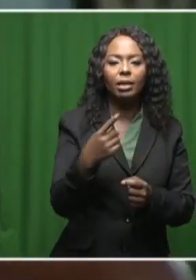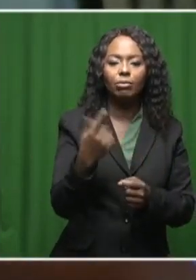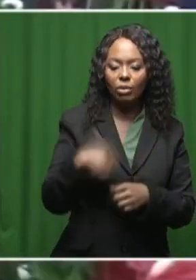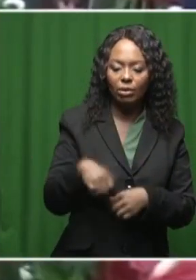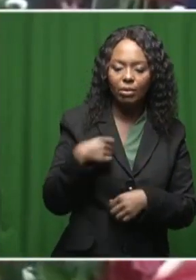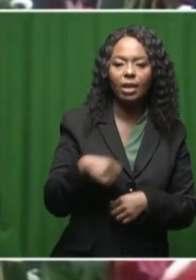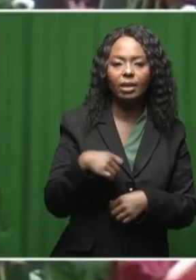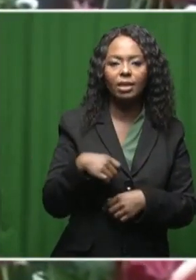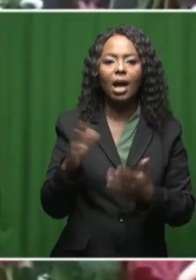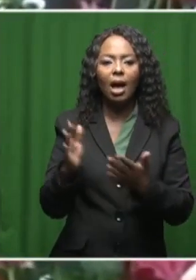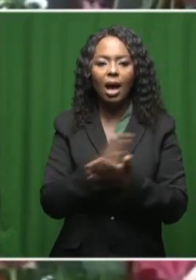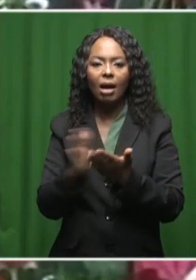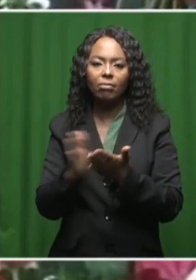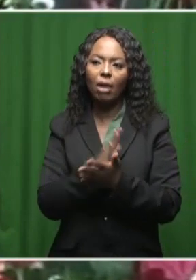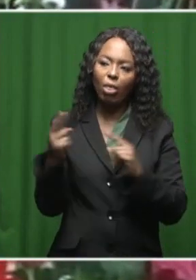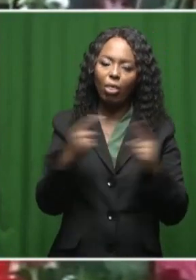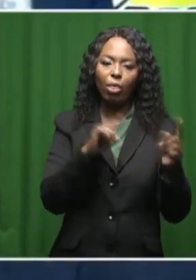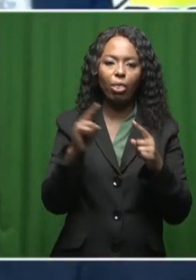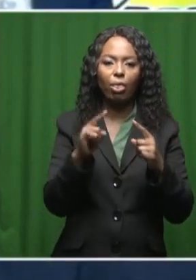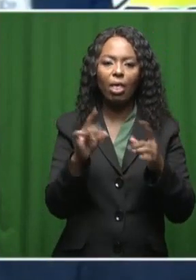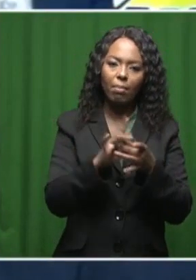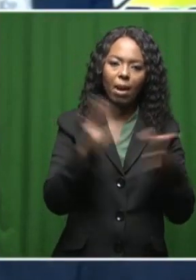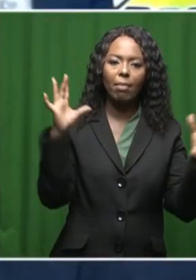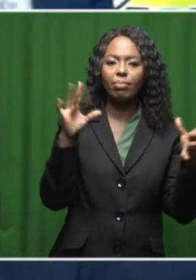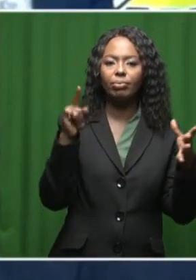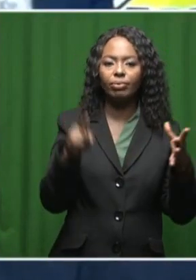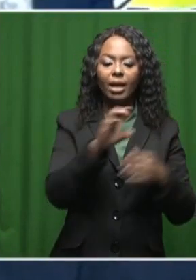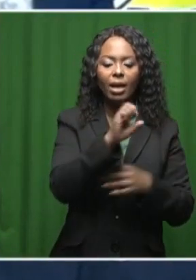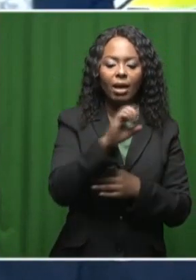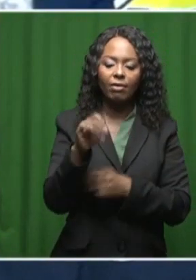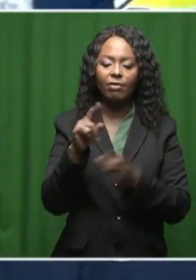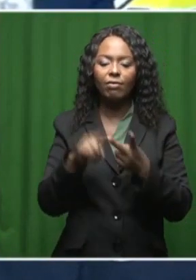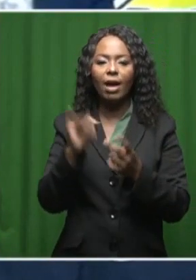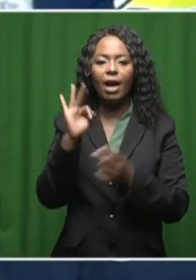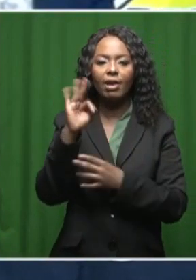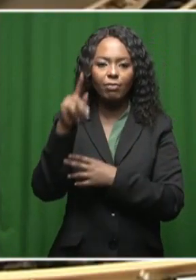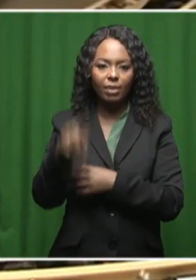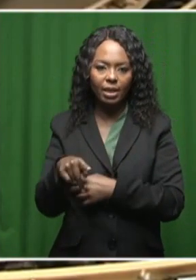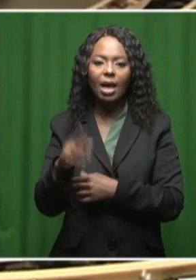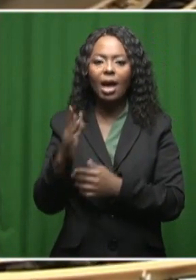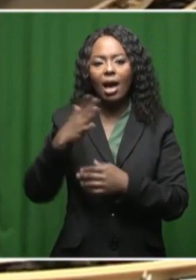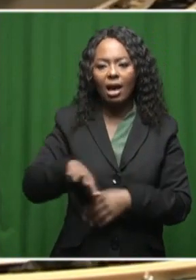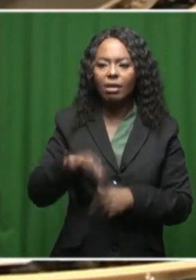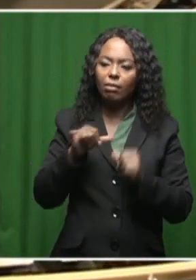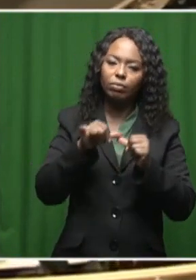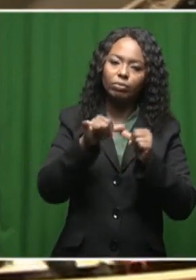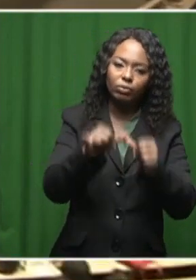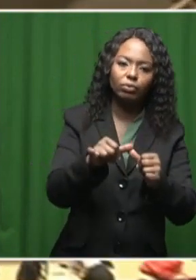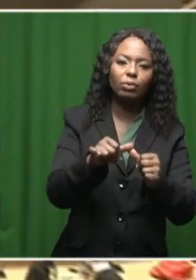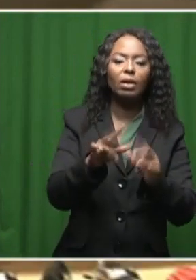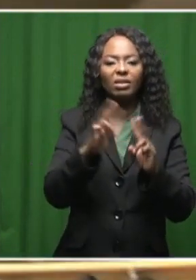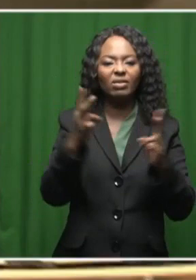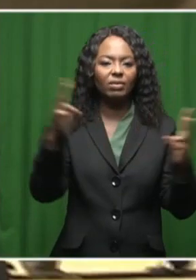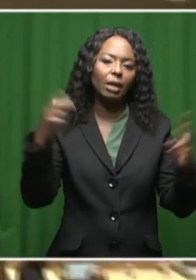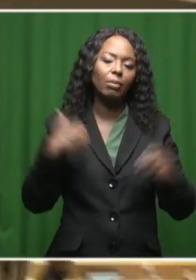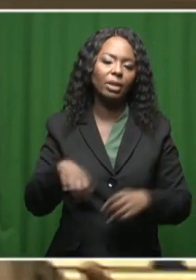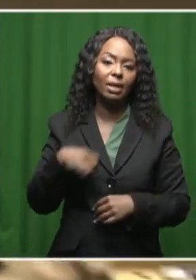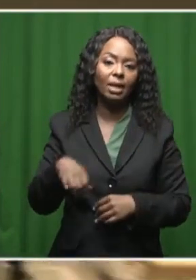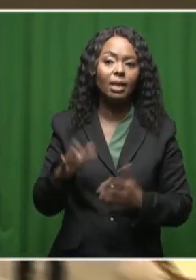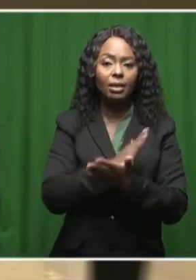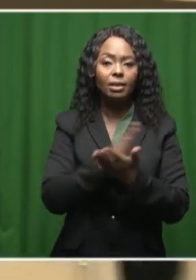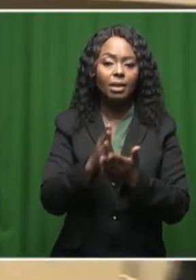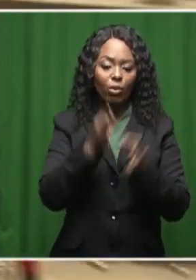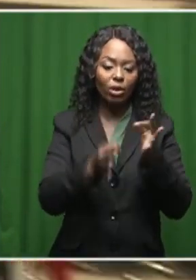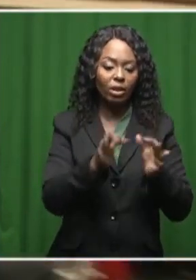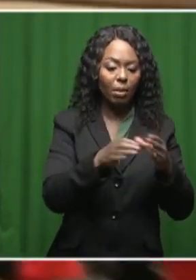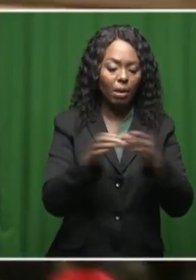political fallouts between the EFF and IFP. But some have lamented the instability in various municipalities, as well as the fact that some